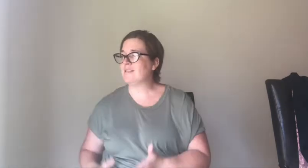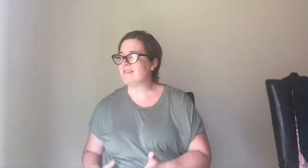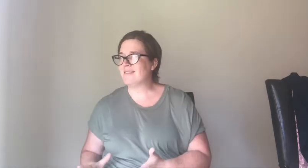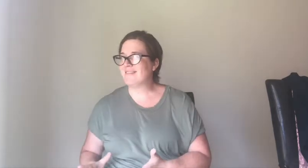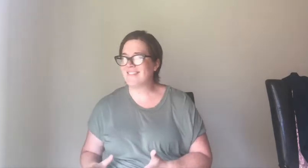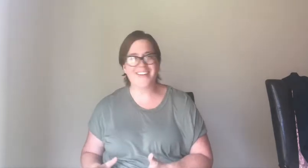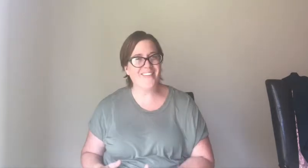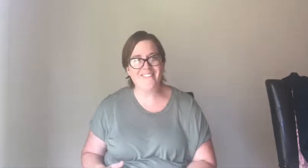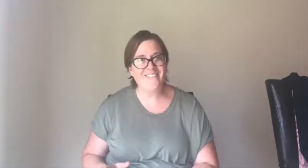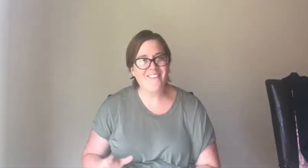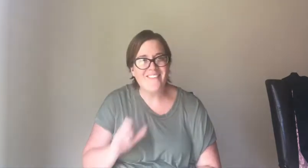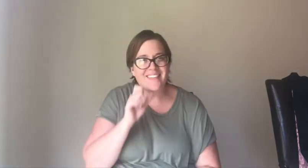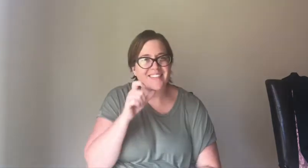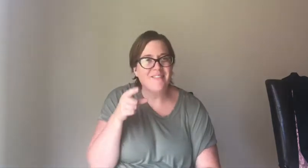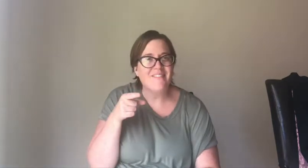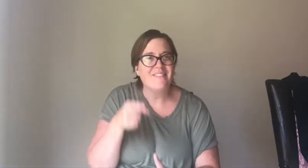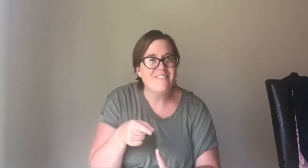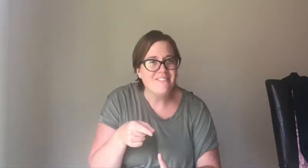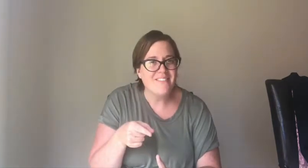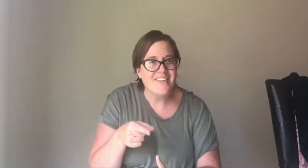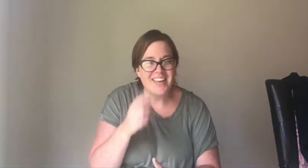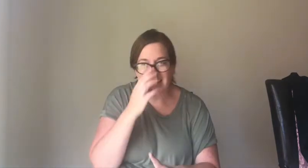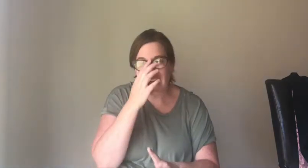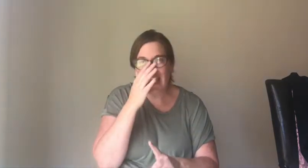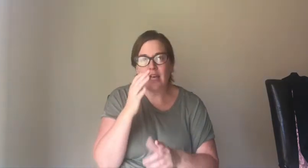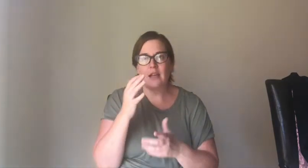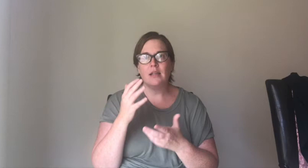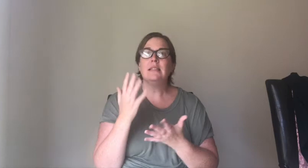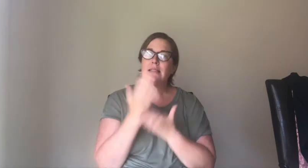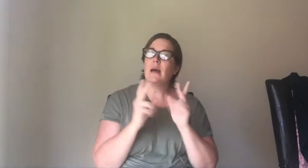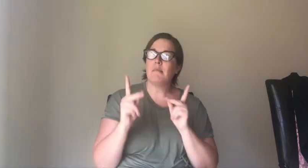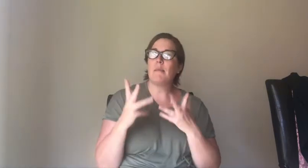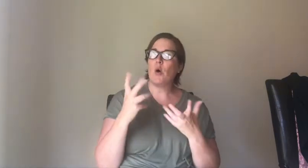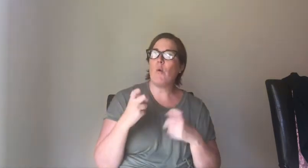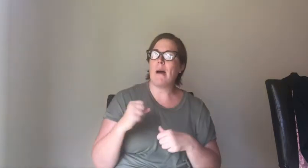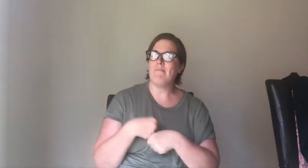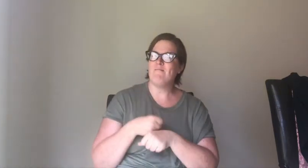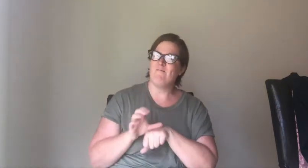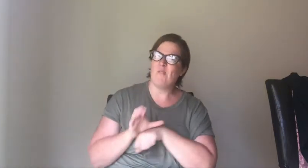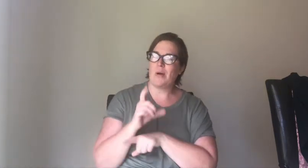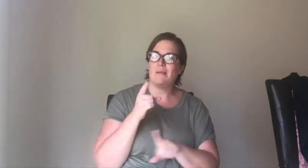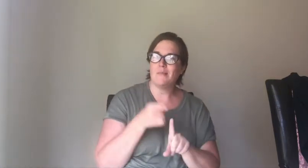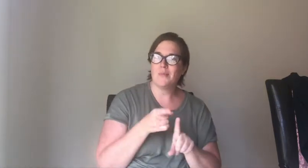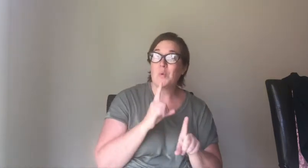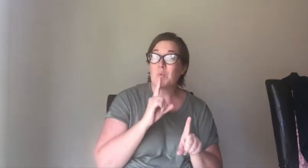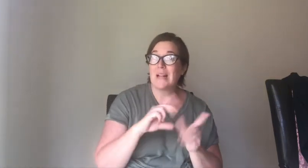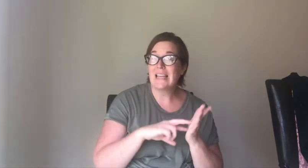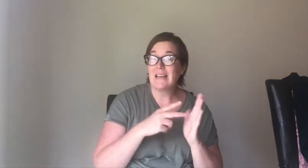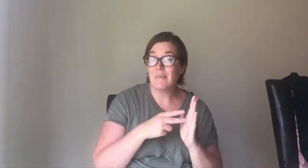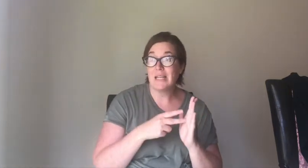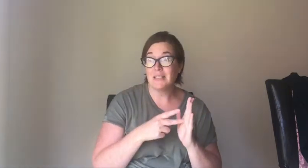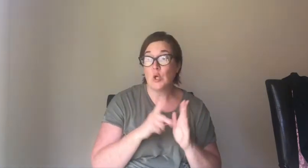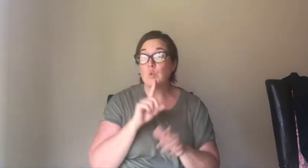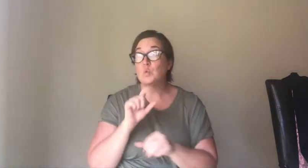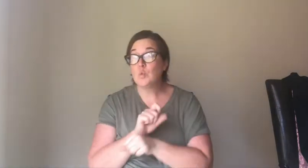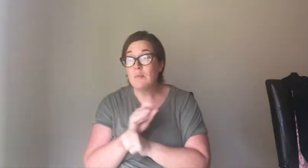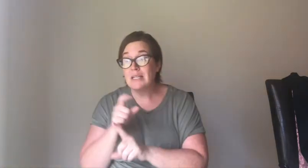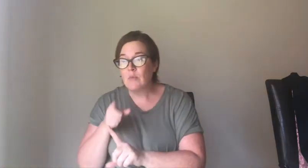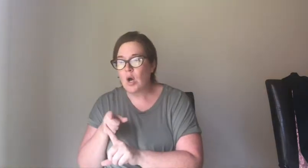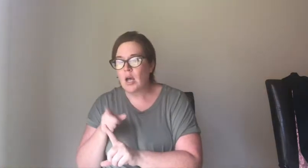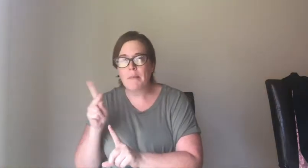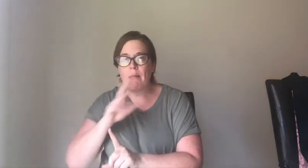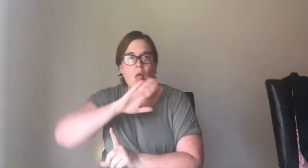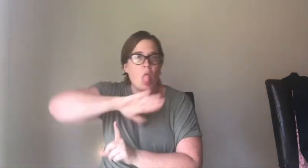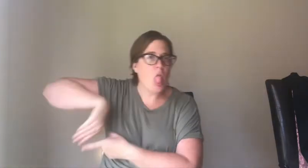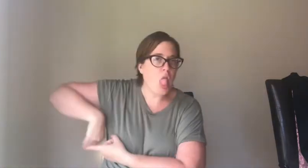that. It's not like justice is done at the end of this story, right? That's not really the point of the story, that justice